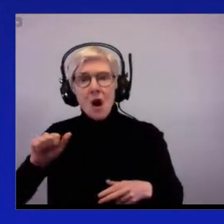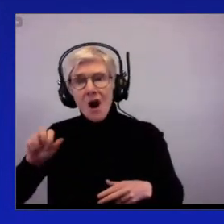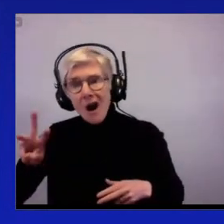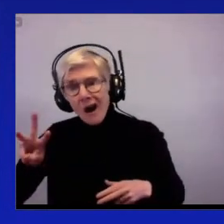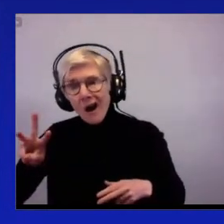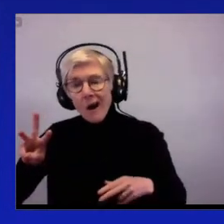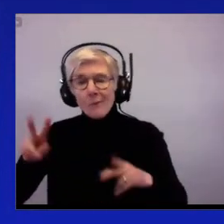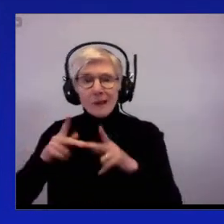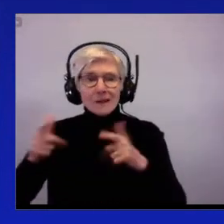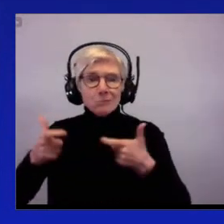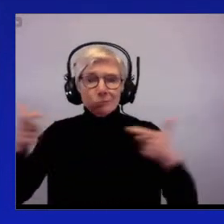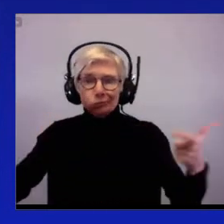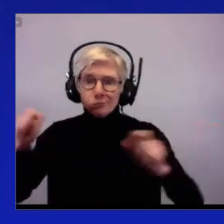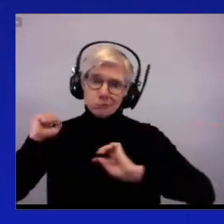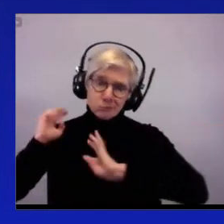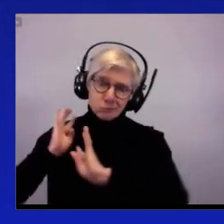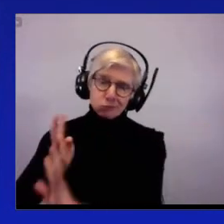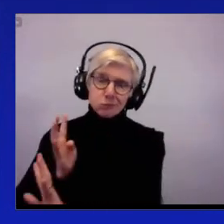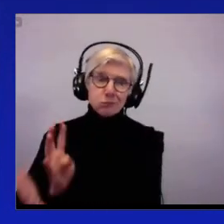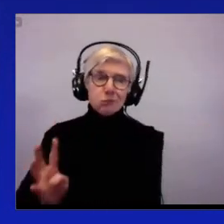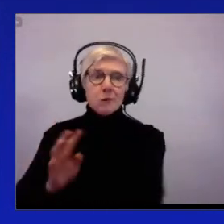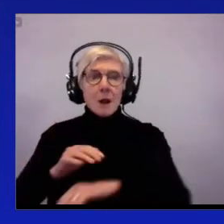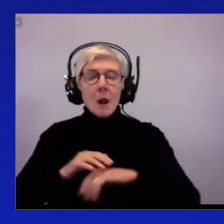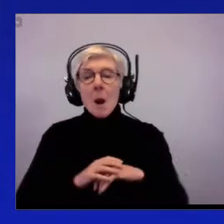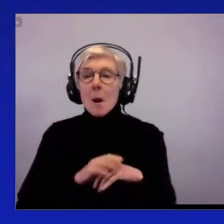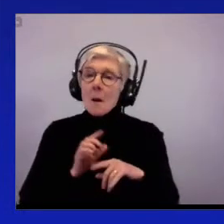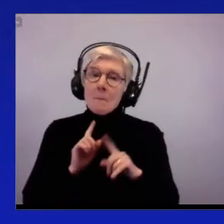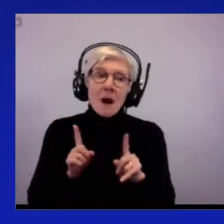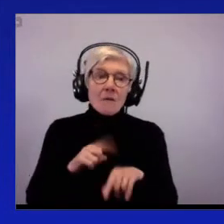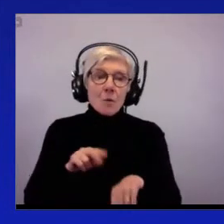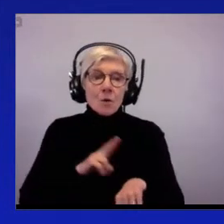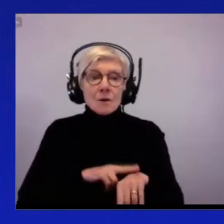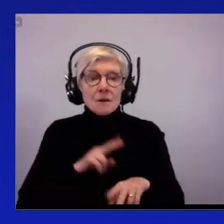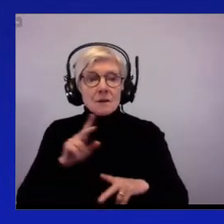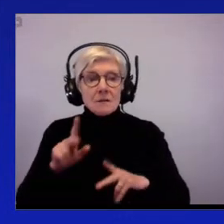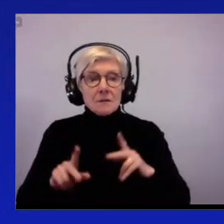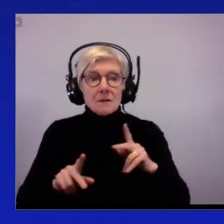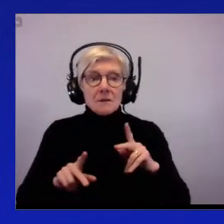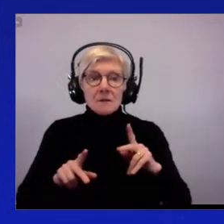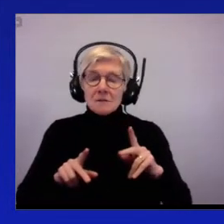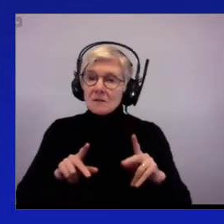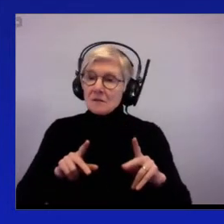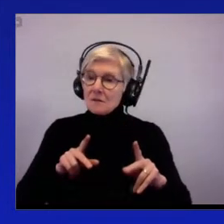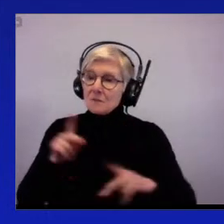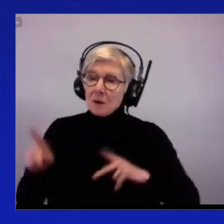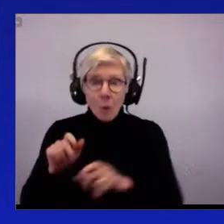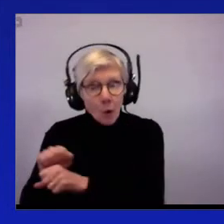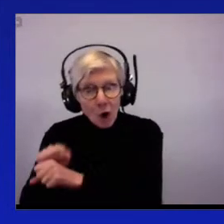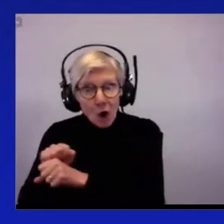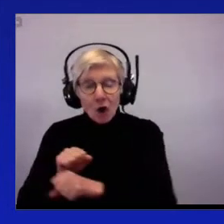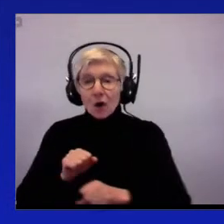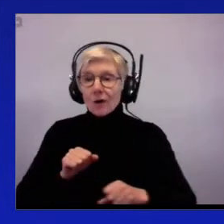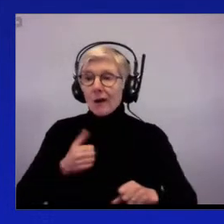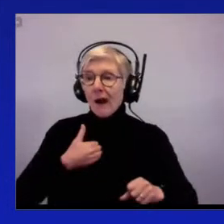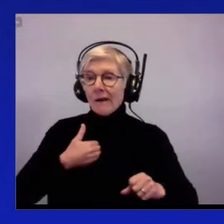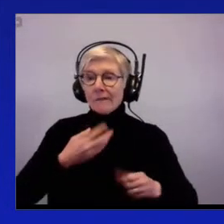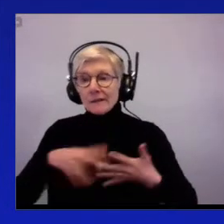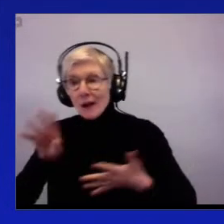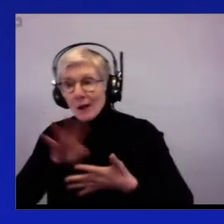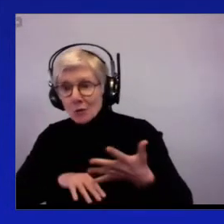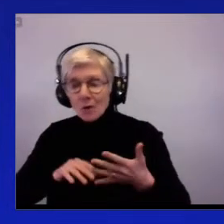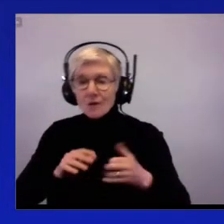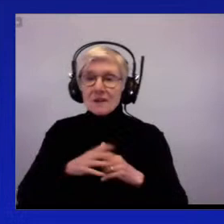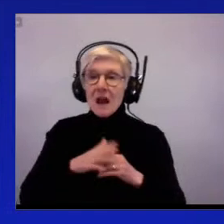hate that, people have different lifestyles, they work different hours. There's always a reason not to be vaccinated, and I wouldn't